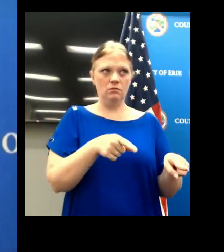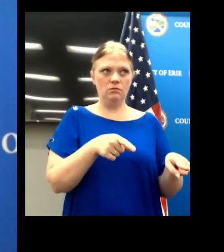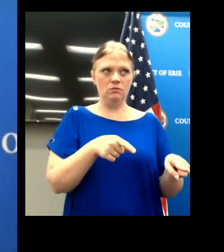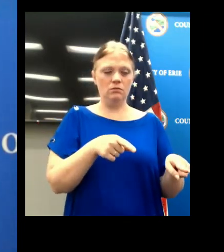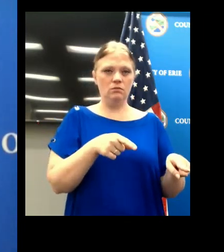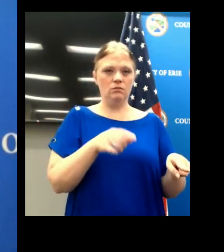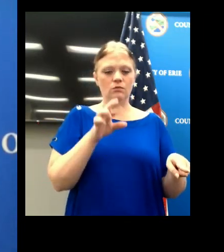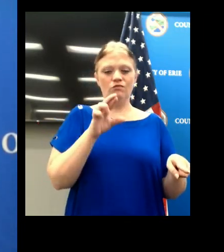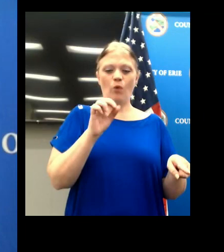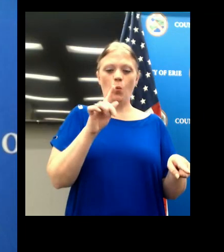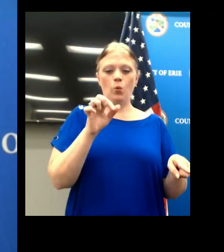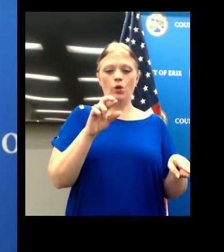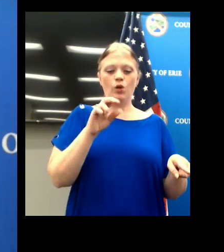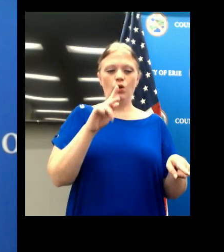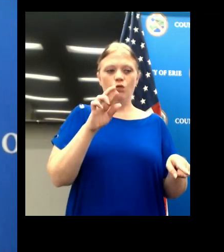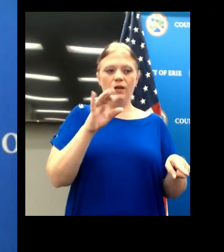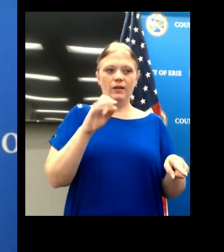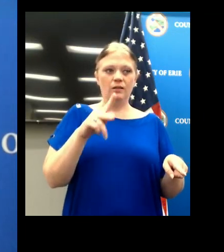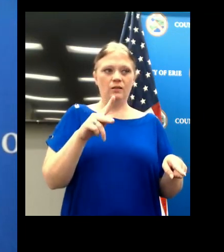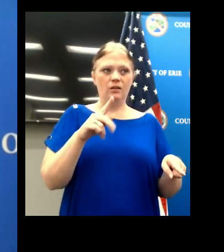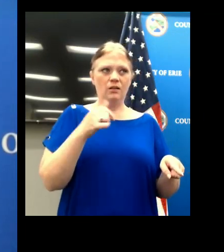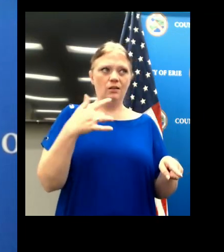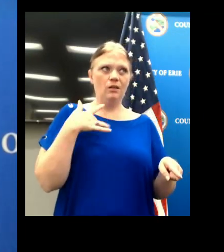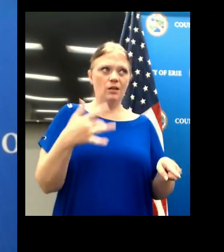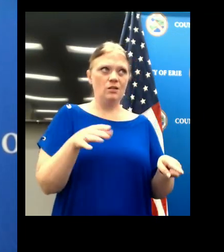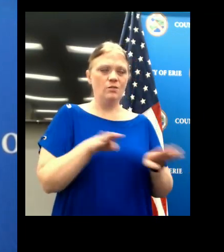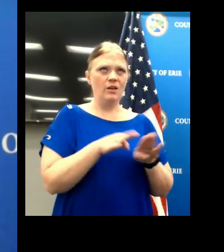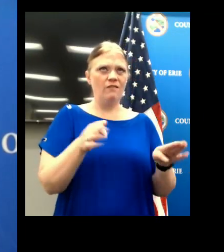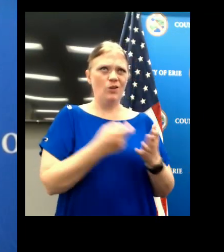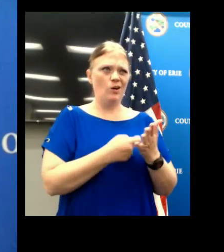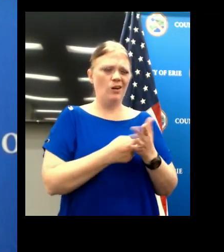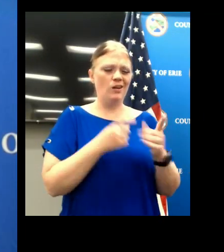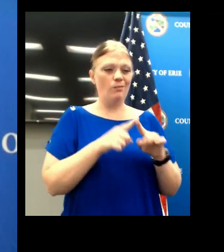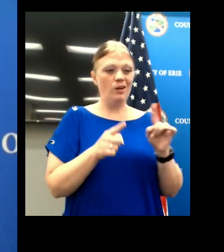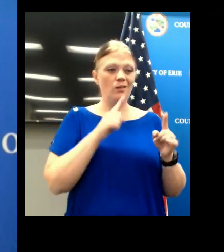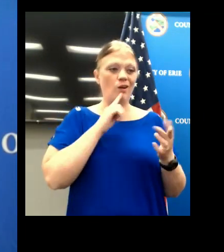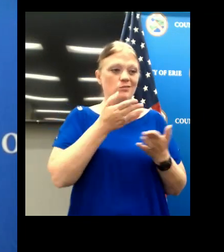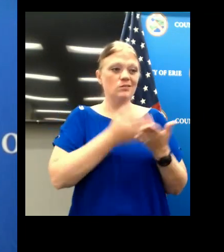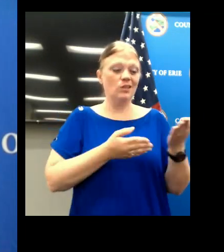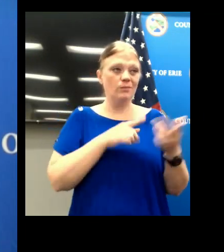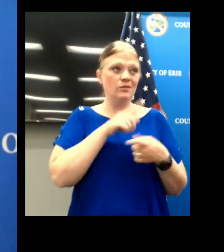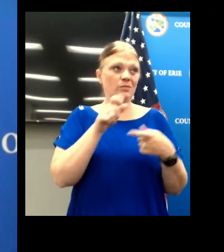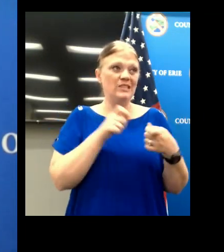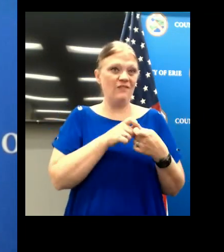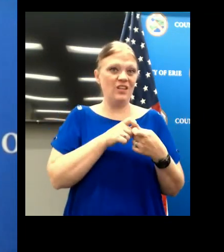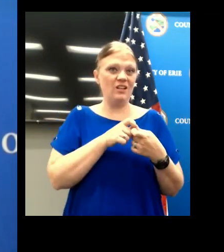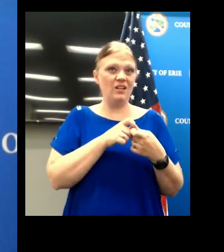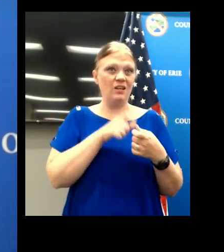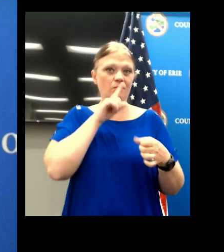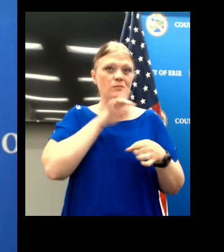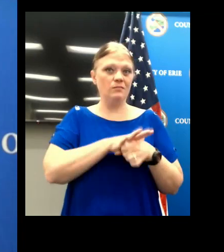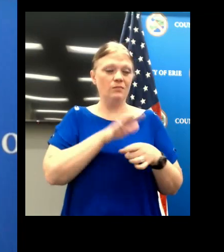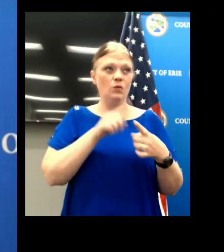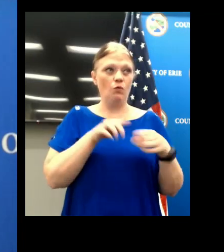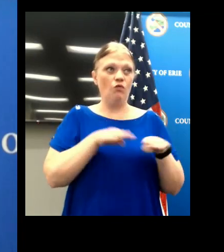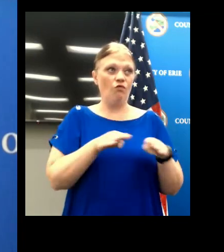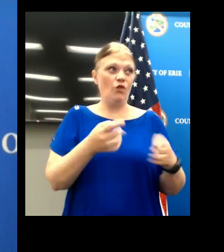the roller rink, which usually the floor hockey things are at. But there are some that are actually specifically dedicated to floor